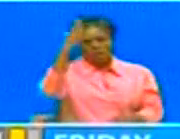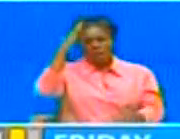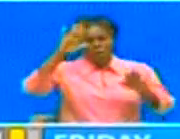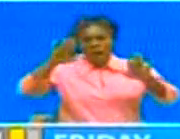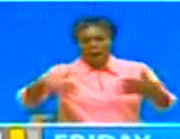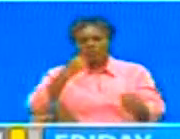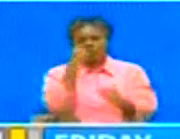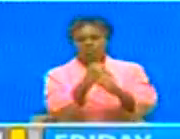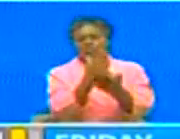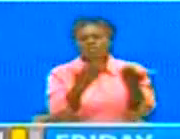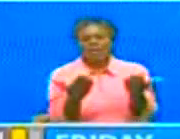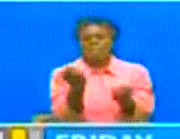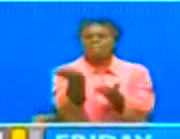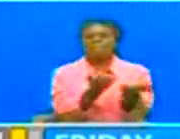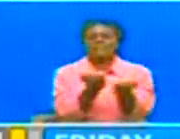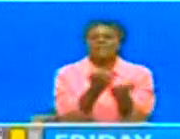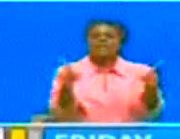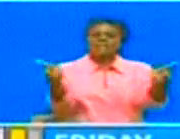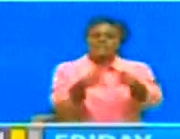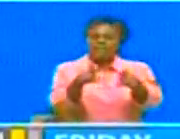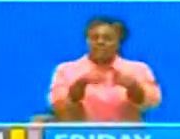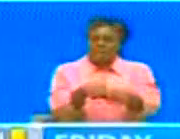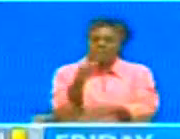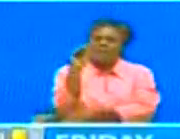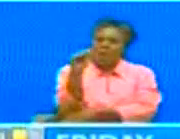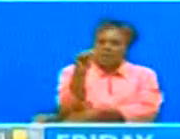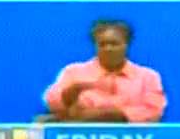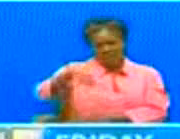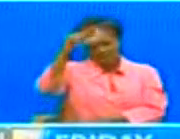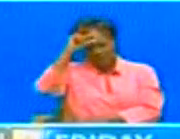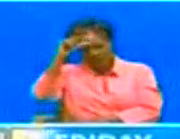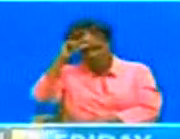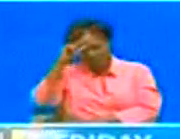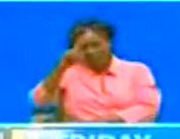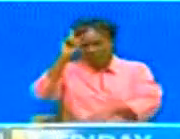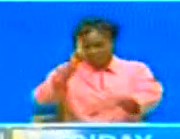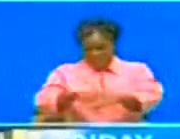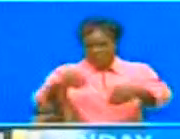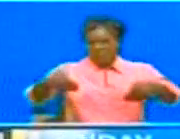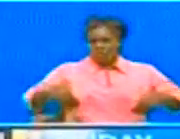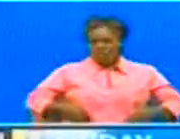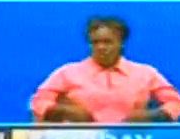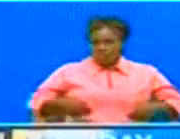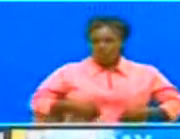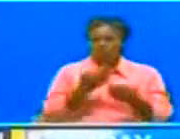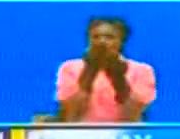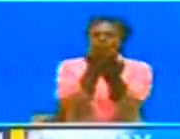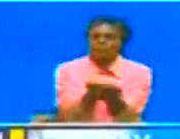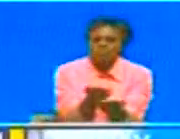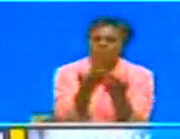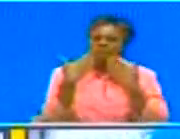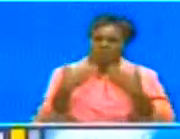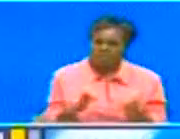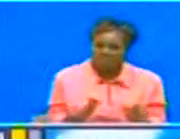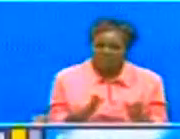to do some of this business. We also need to appeal to the government that once the youth have tendered and